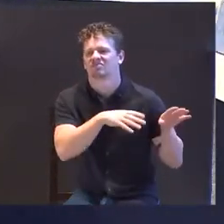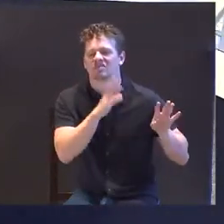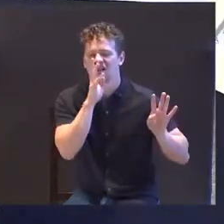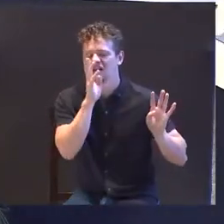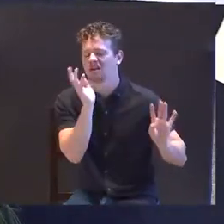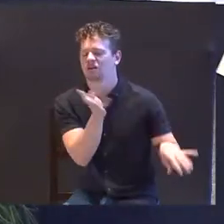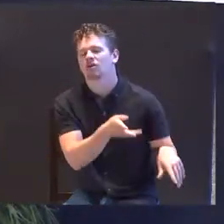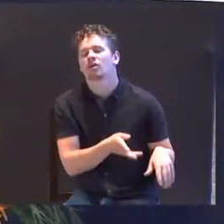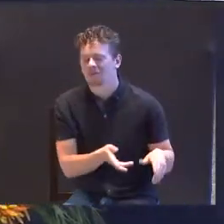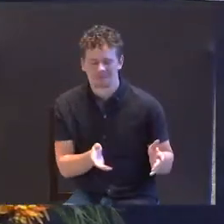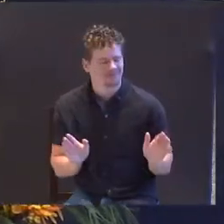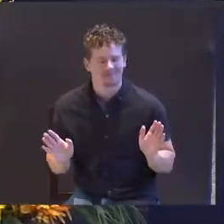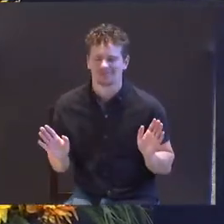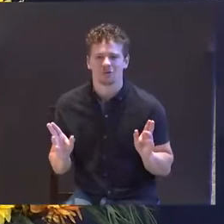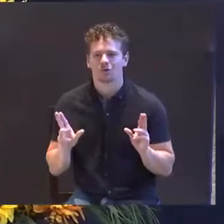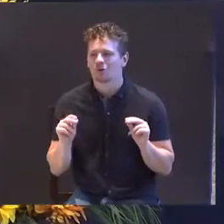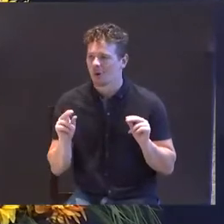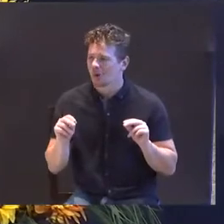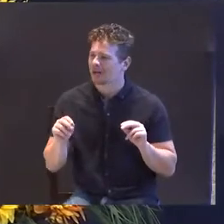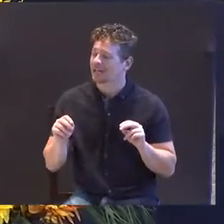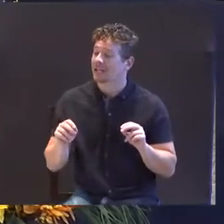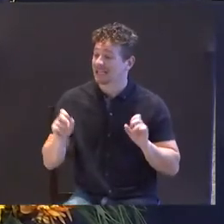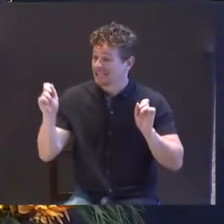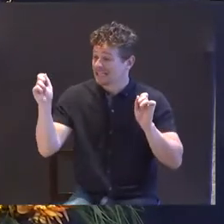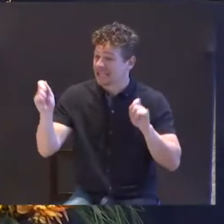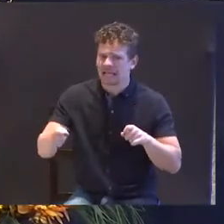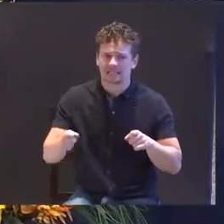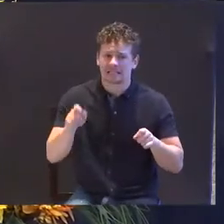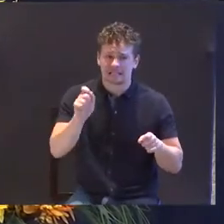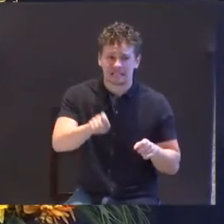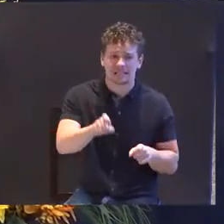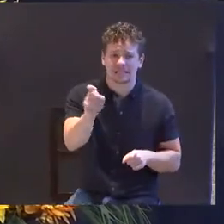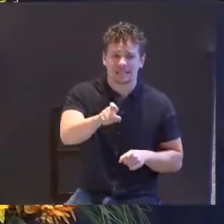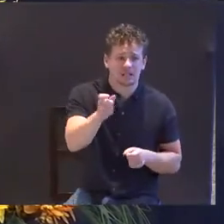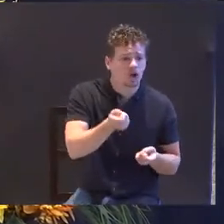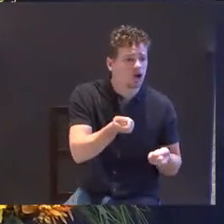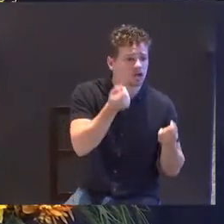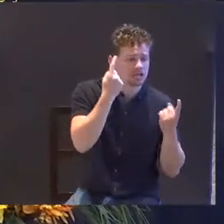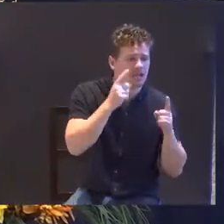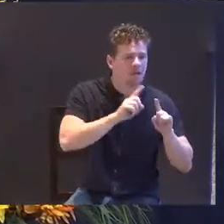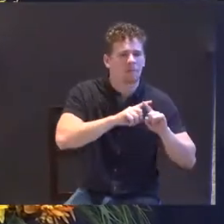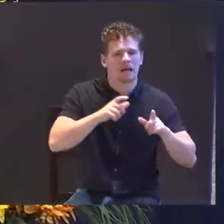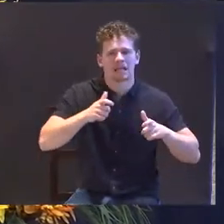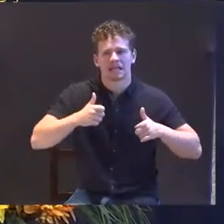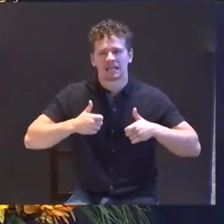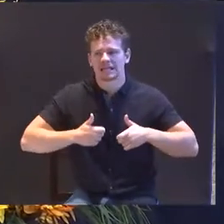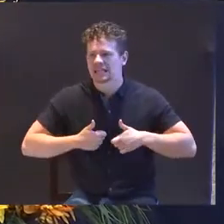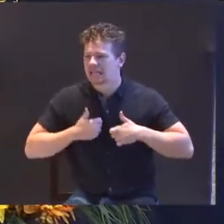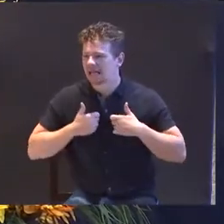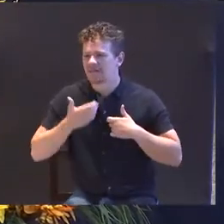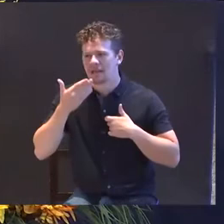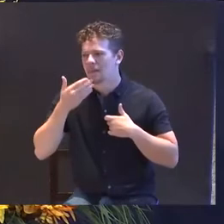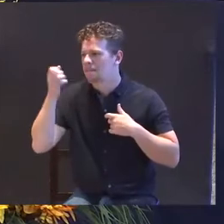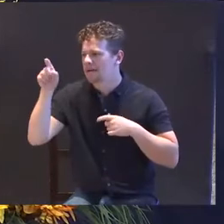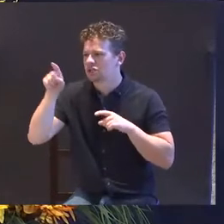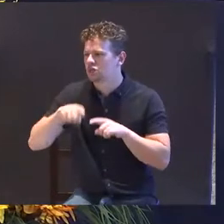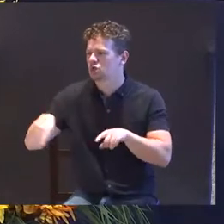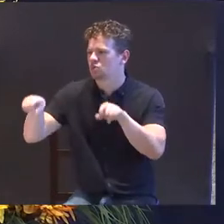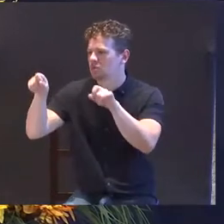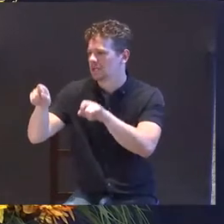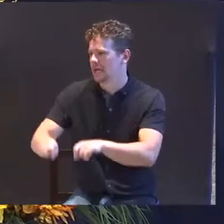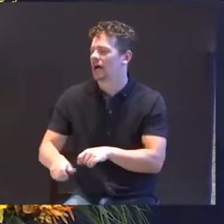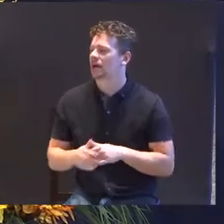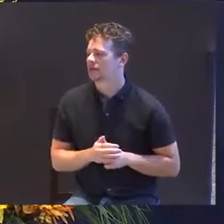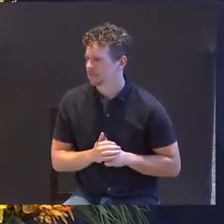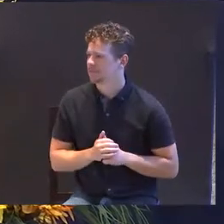what? Not only do you have to understand the truth, you have to live the truth the best of your ability. Guess what? That's our